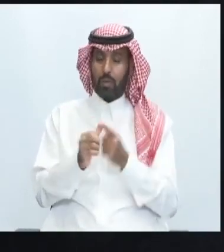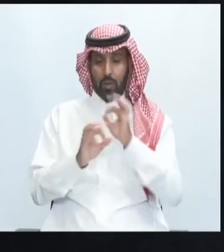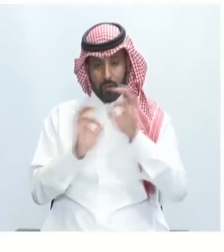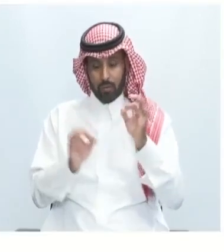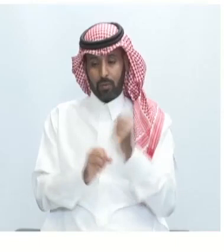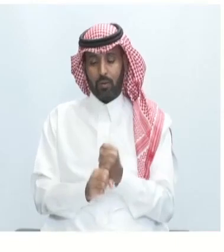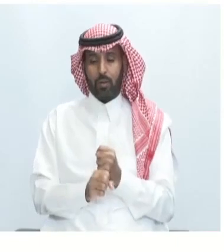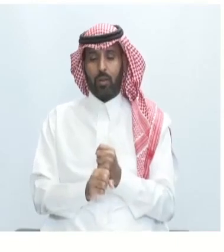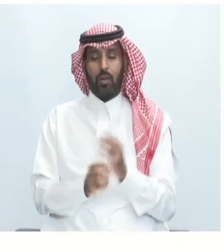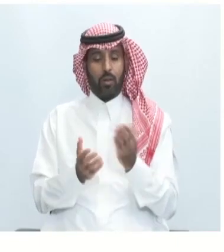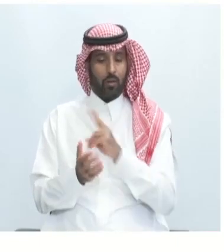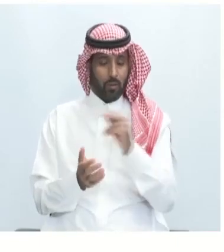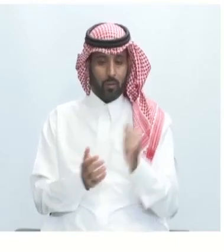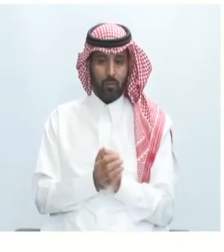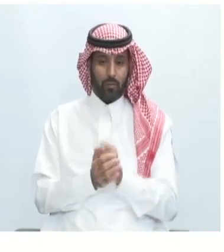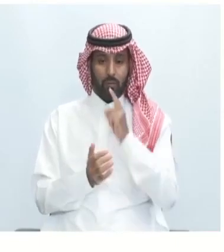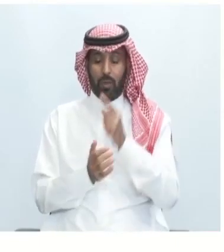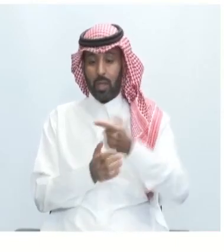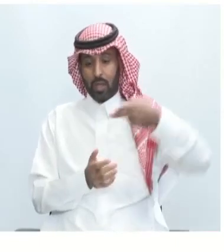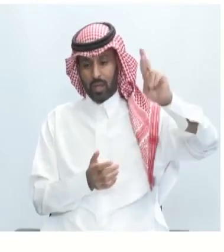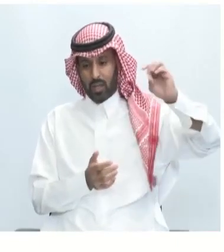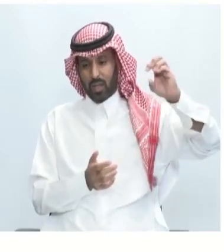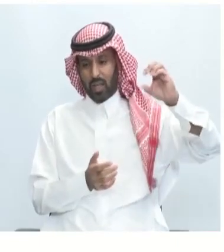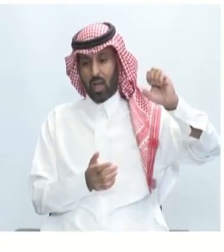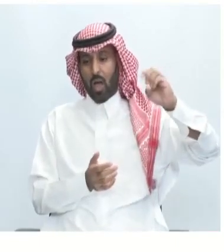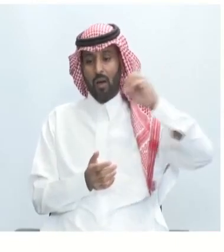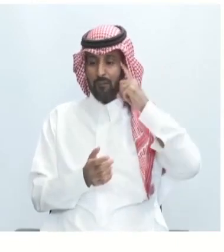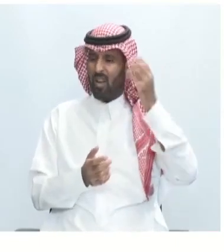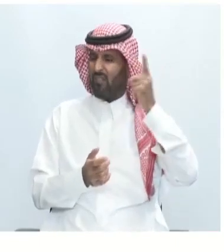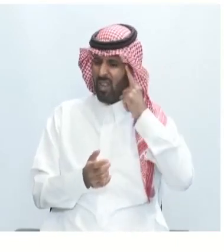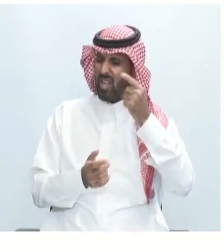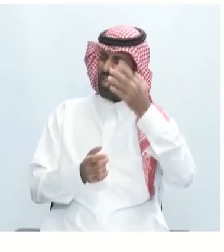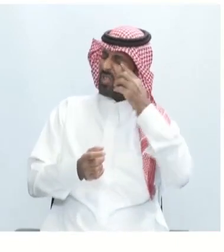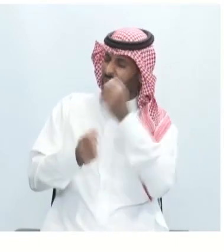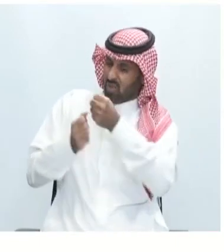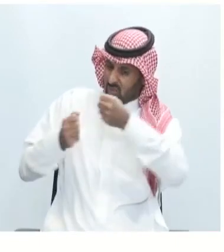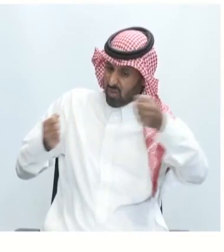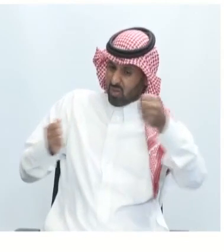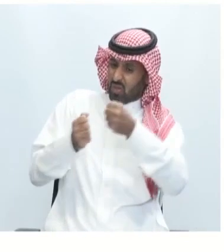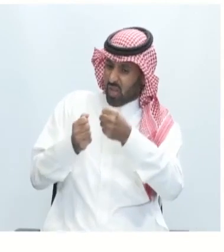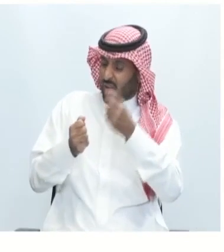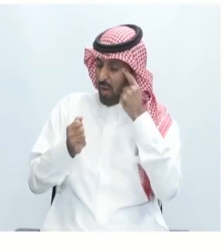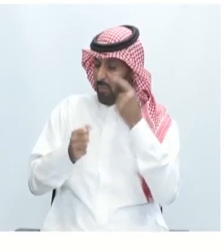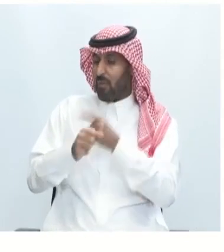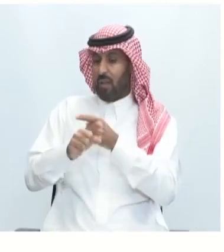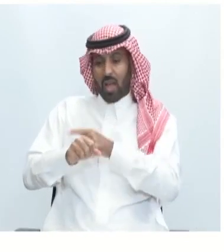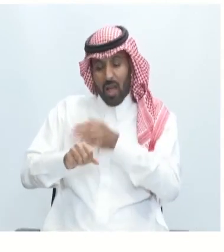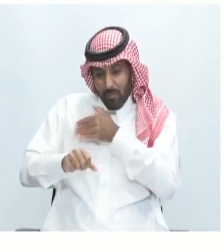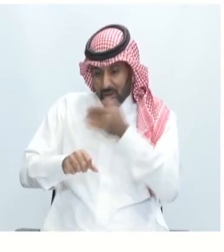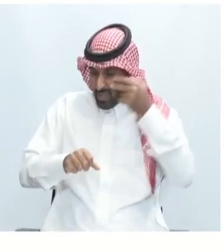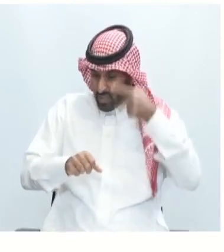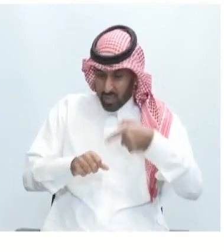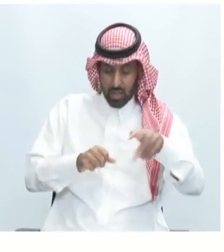both finished. For example, Riku had forgotten to lock the door before she left the